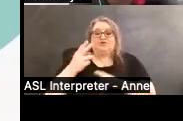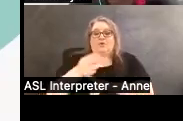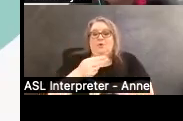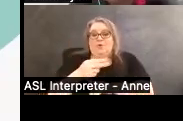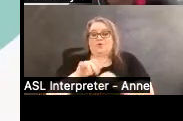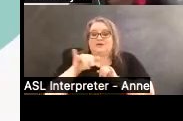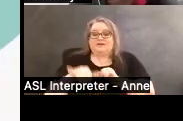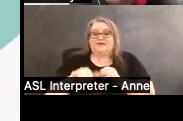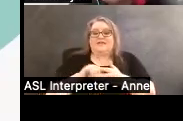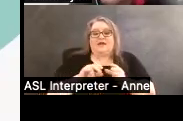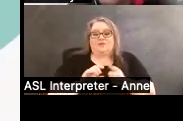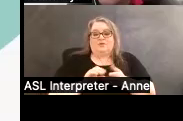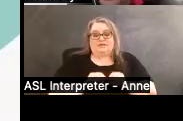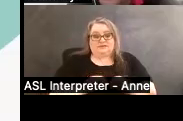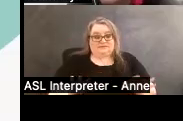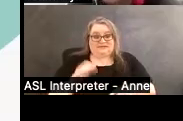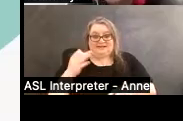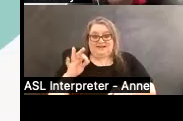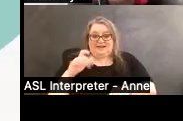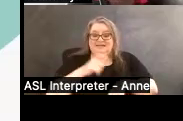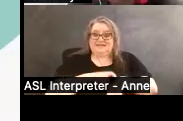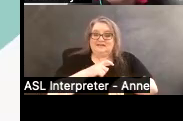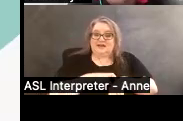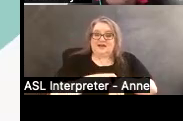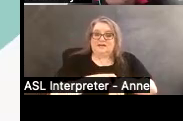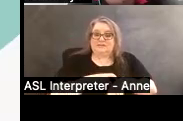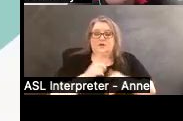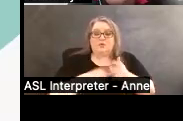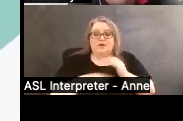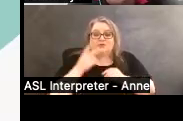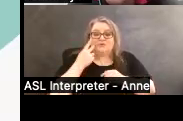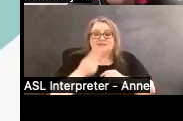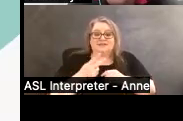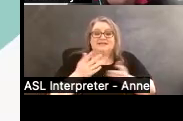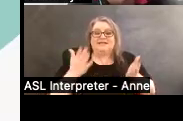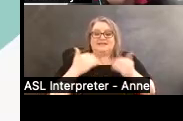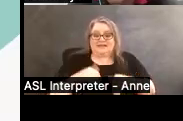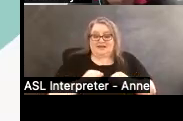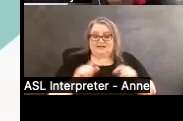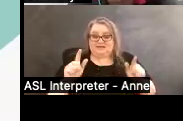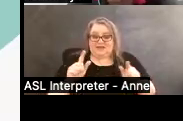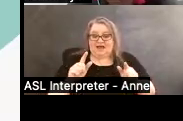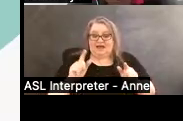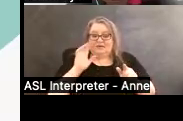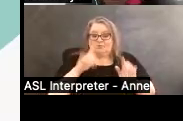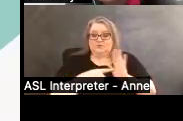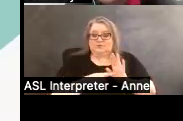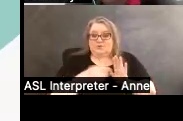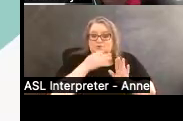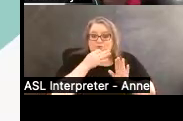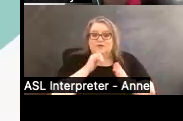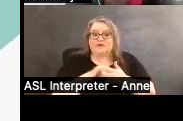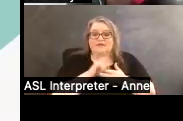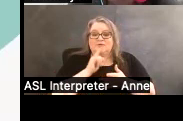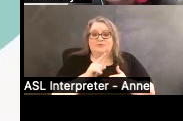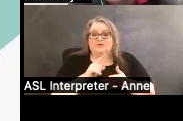was dispersed 19 times, what you'll see in the next slide that will come up shortly is that they actually